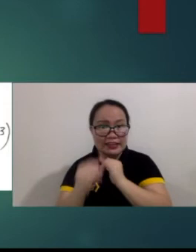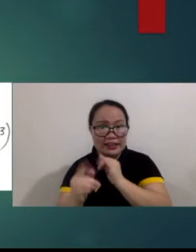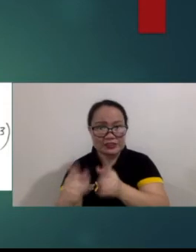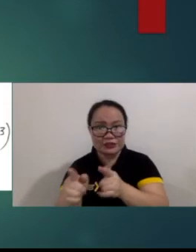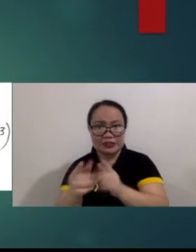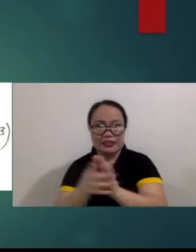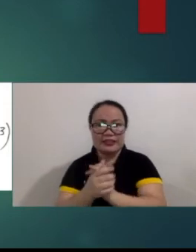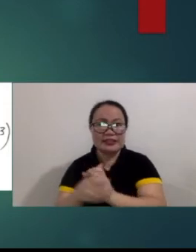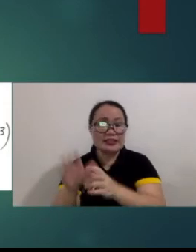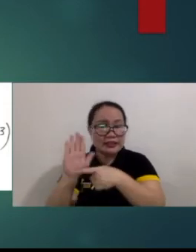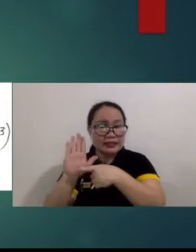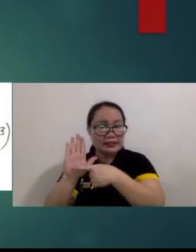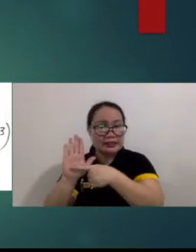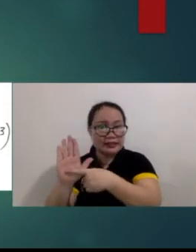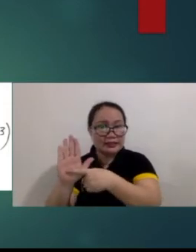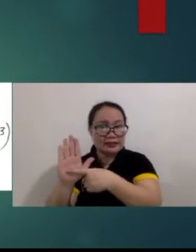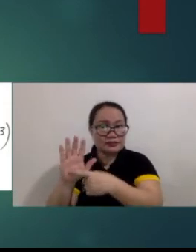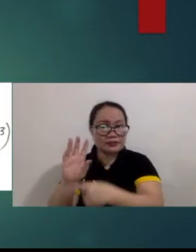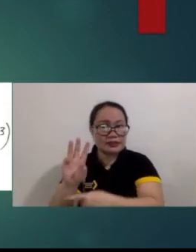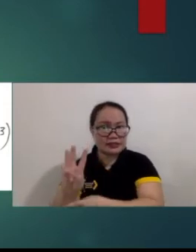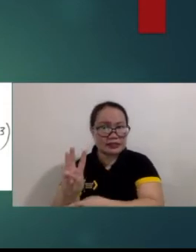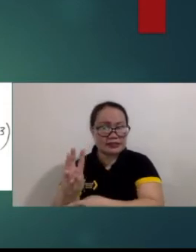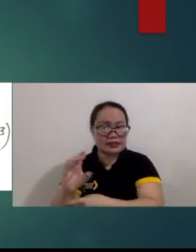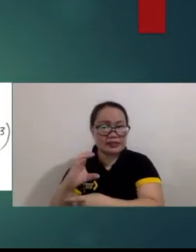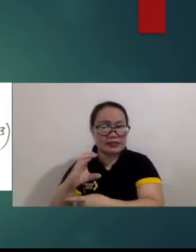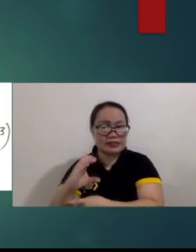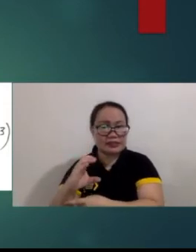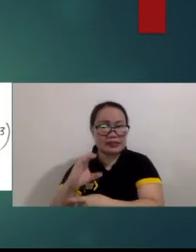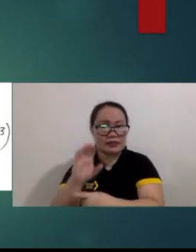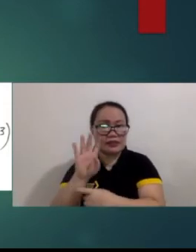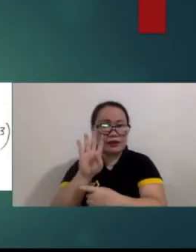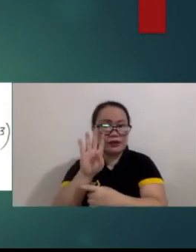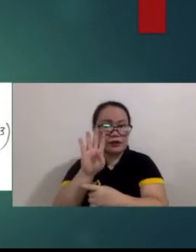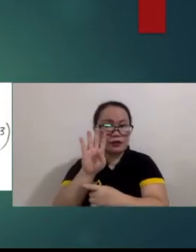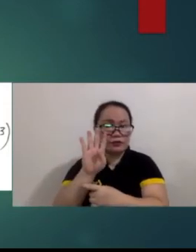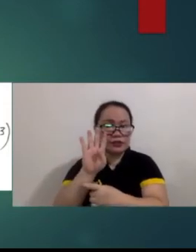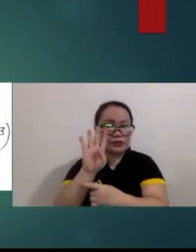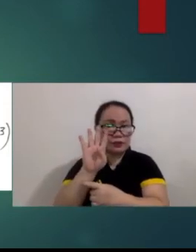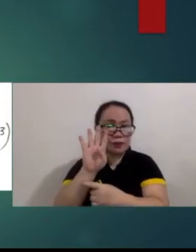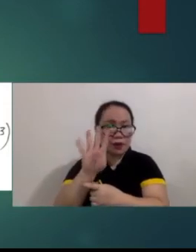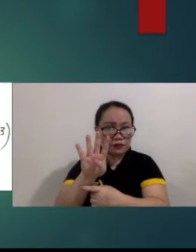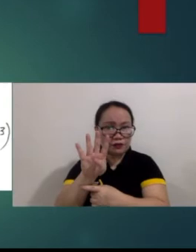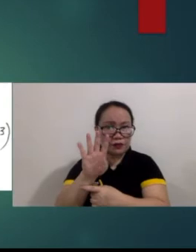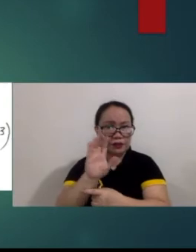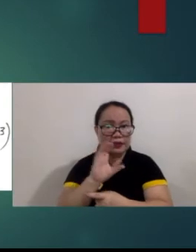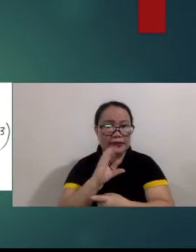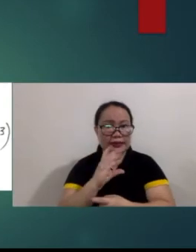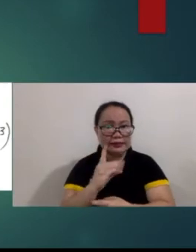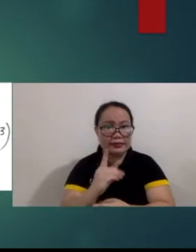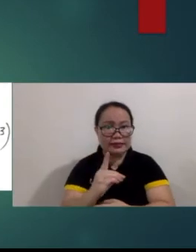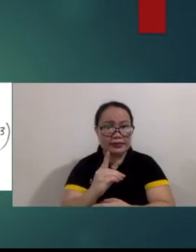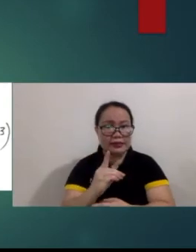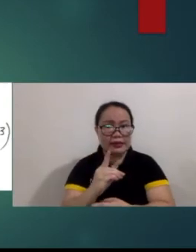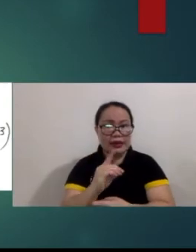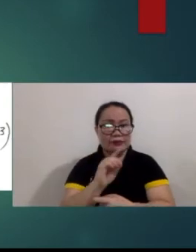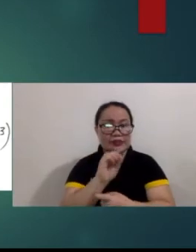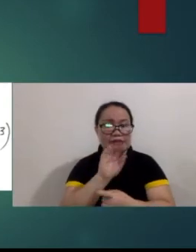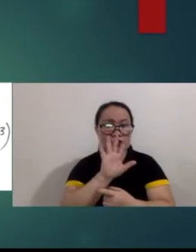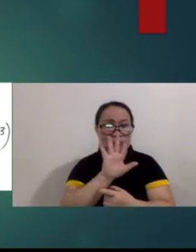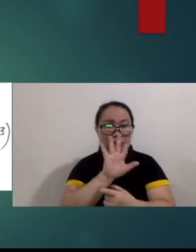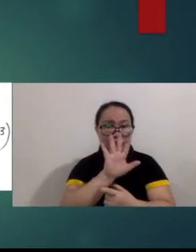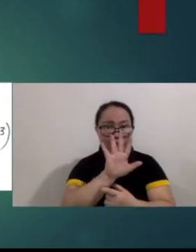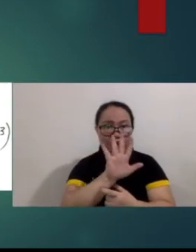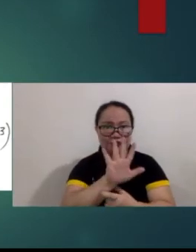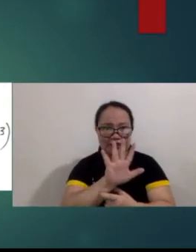final answer is negative 6 c raised to the power of 4 d raised